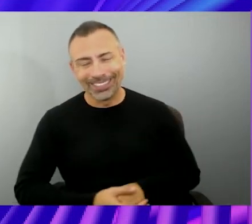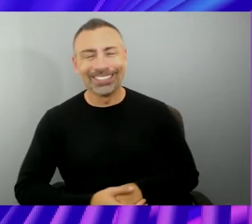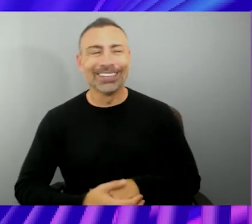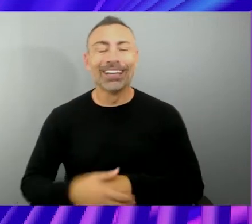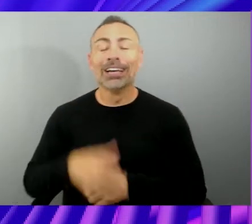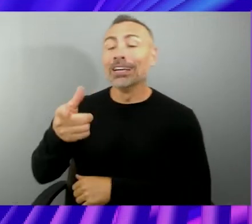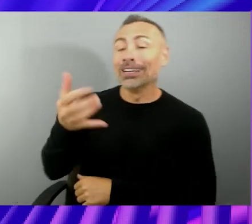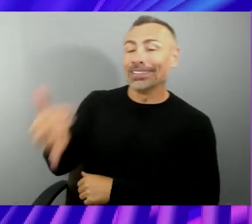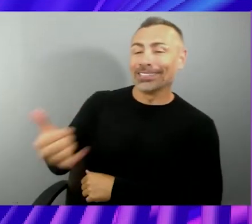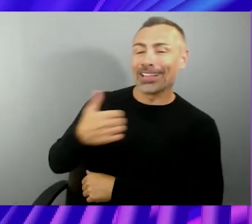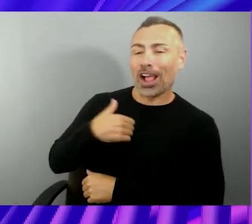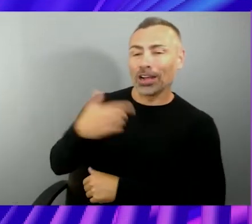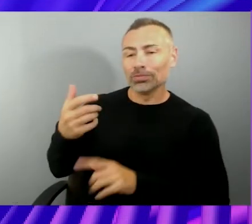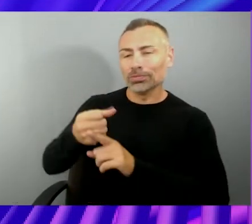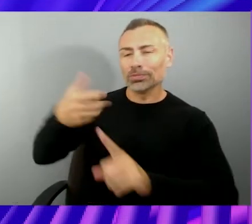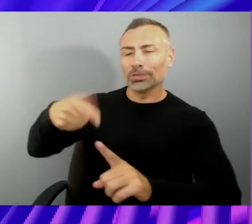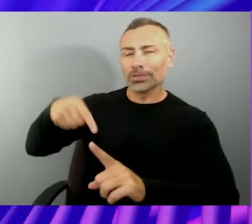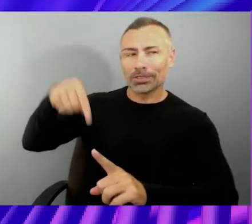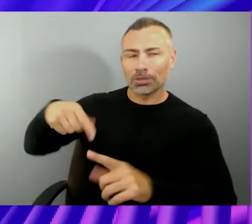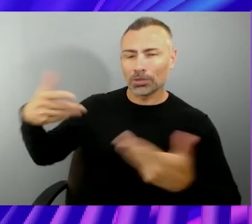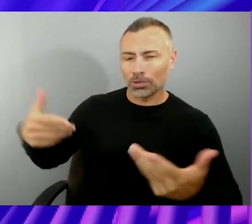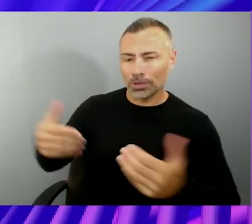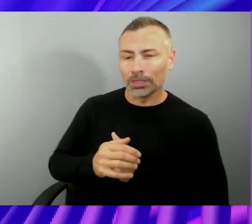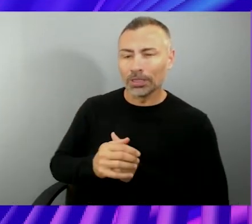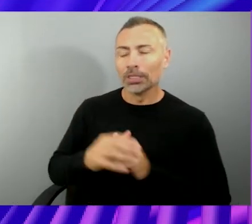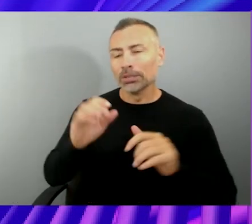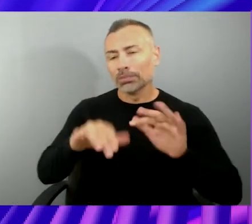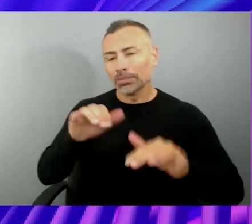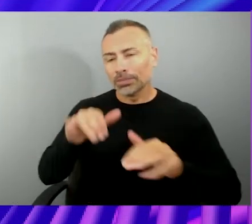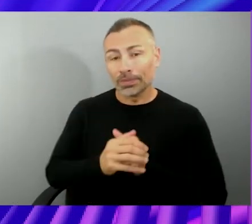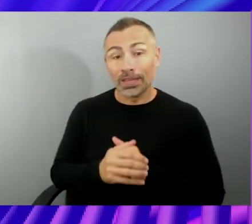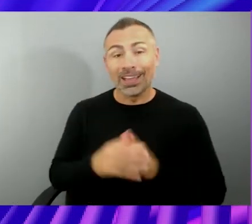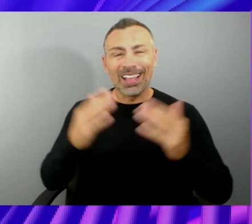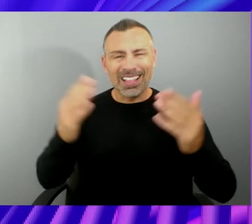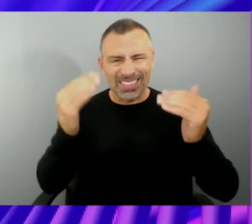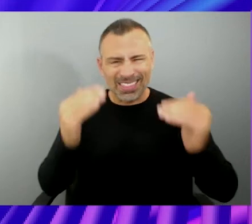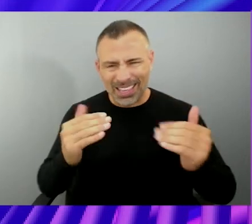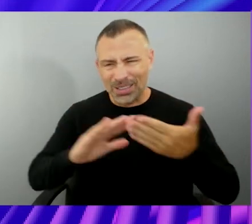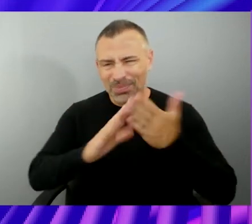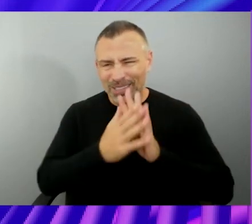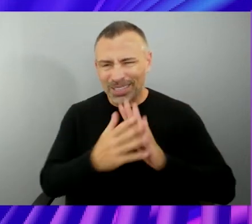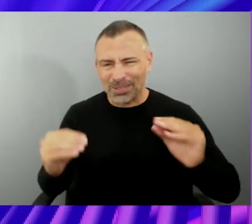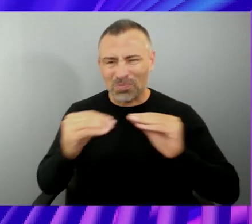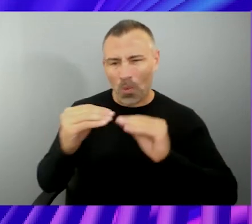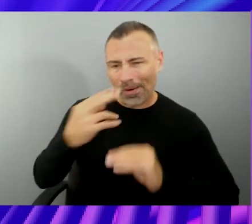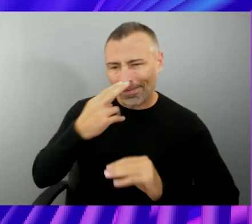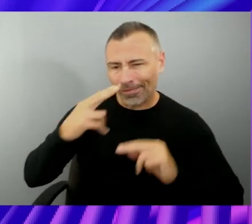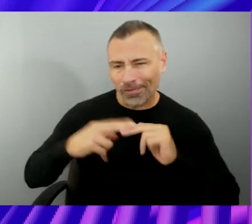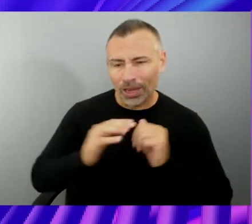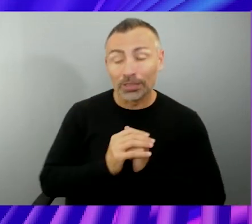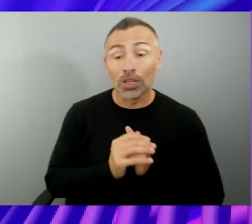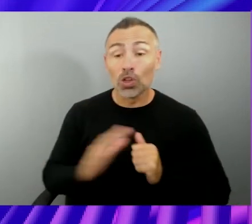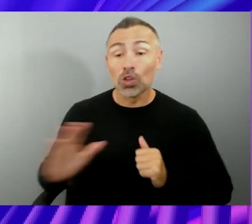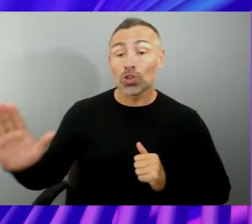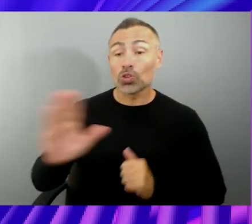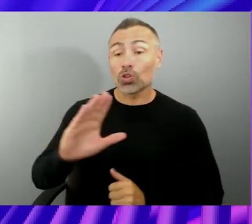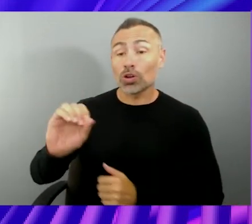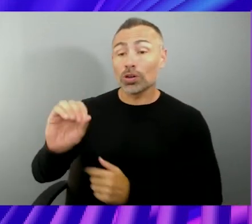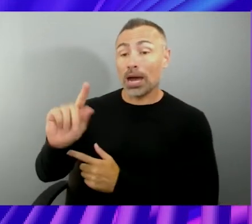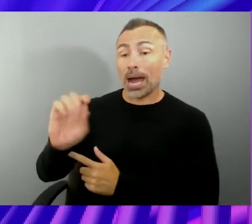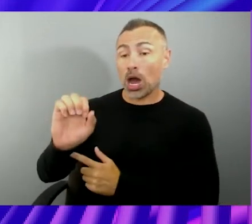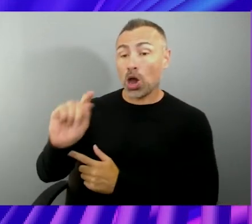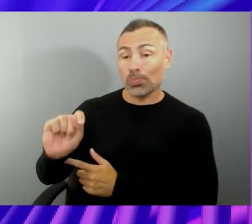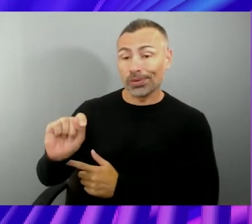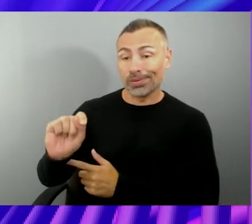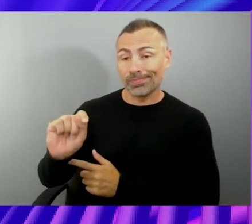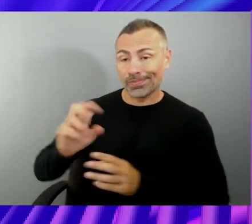it a description, because, and then here's where it gets kind of fun. Where do you want your output results to be saved at?